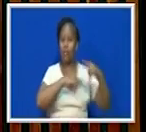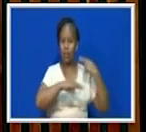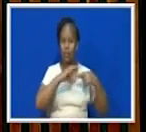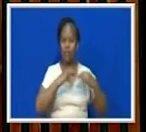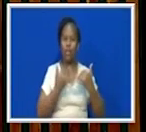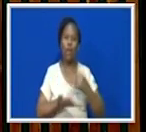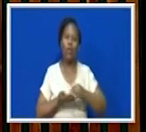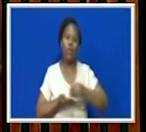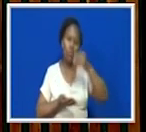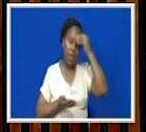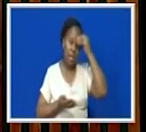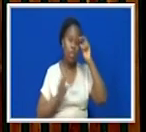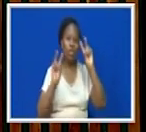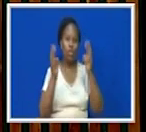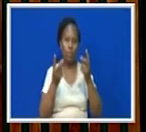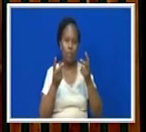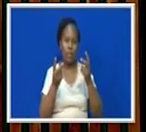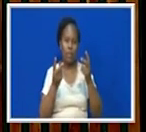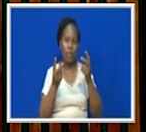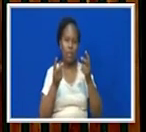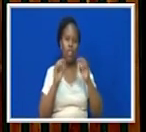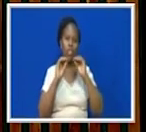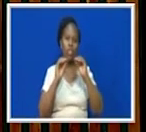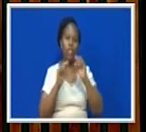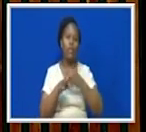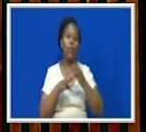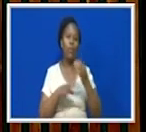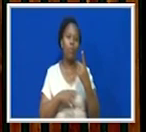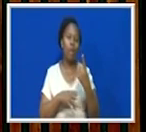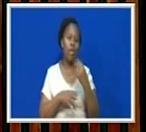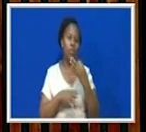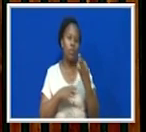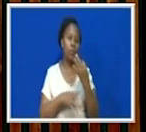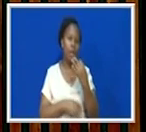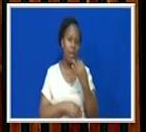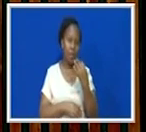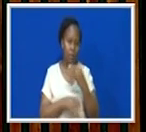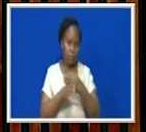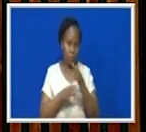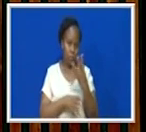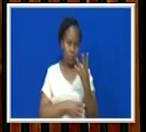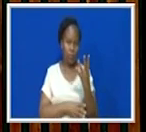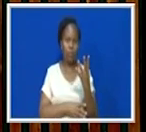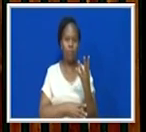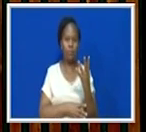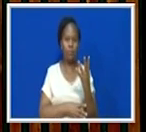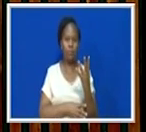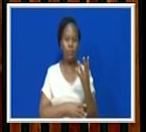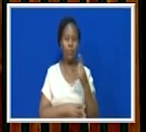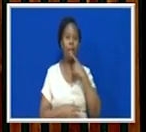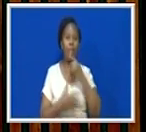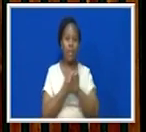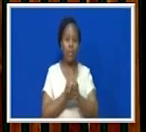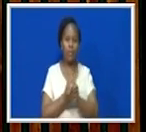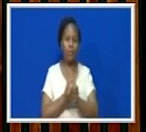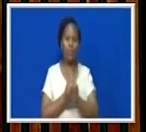are going to talk about topics covering Form 1, Form 2, Form 3 up to Form 4. I believe